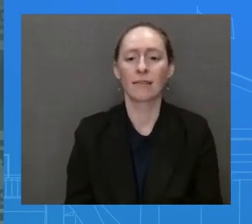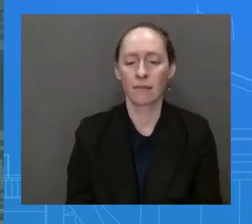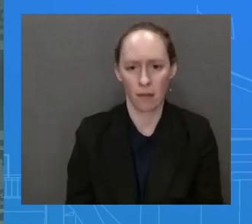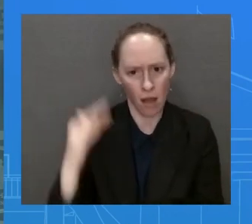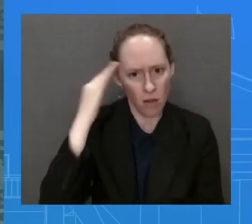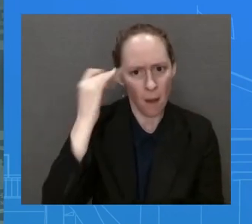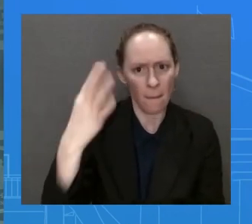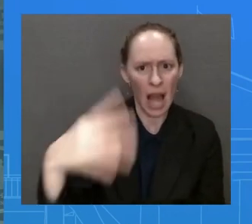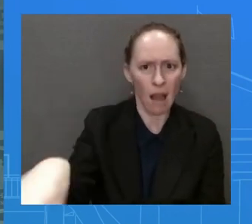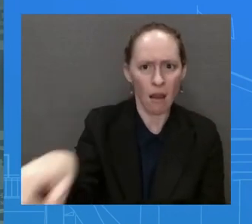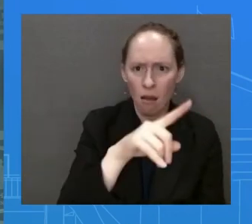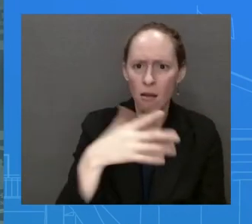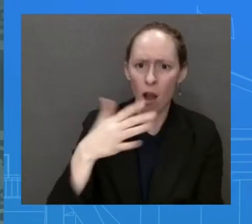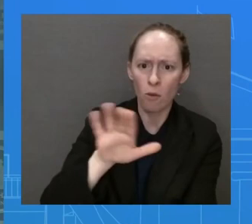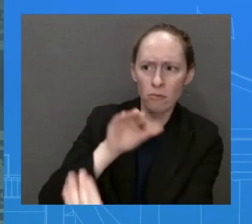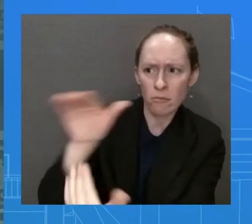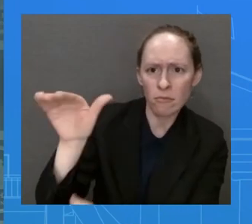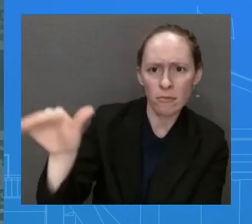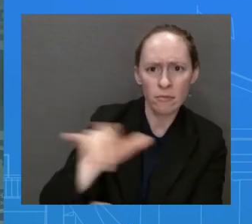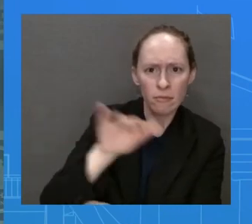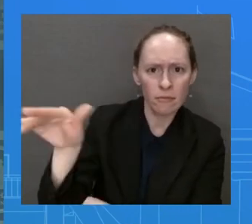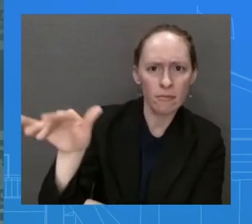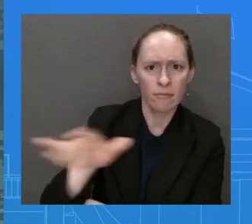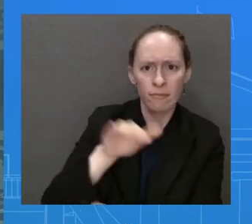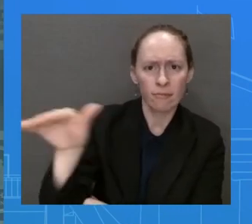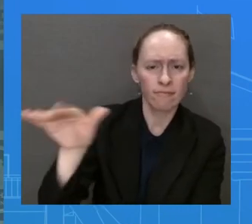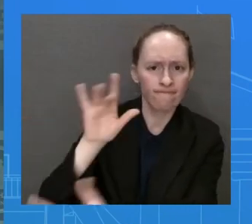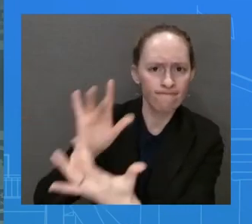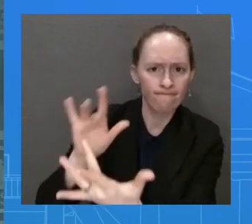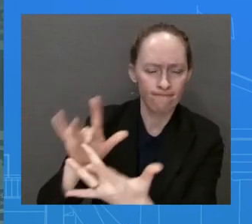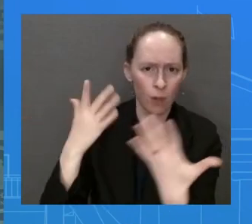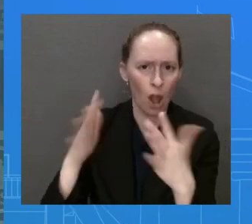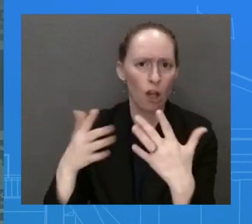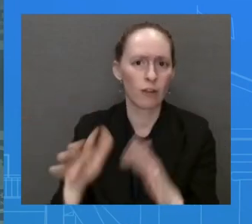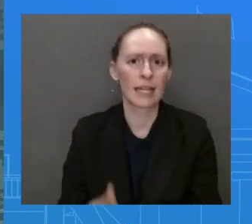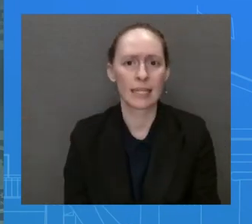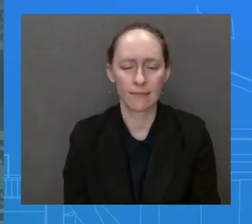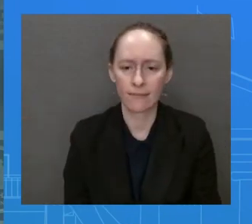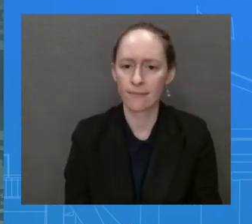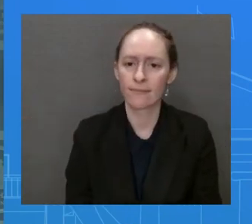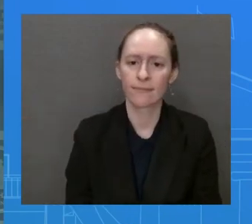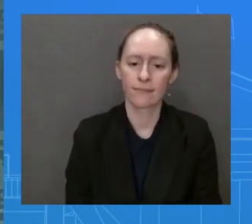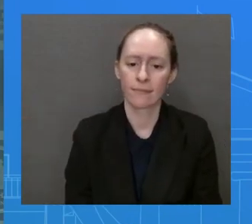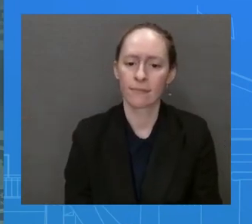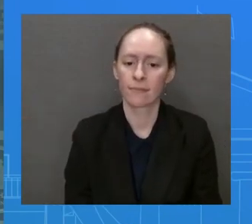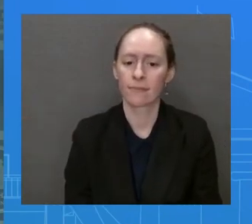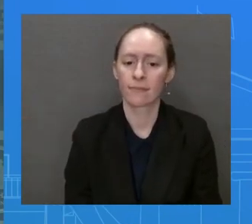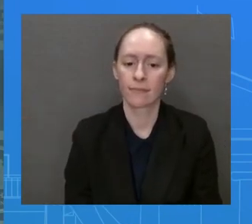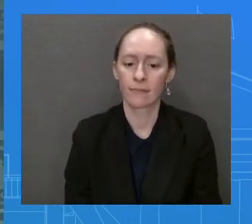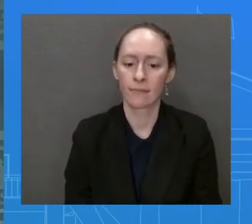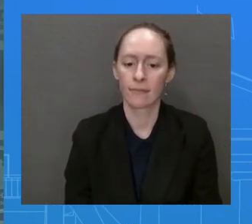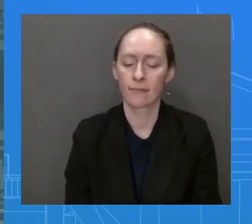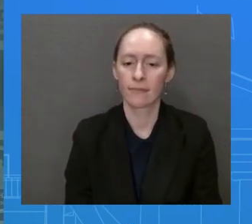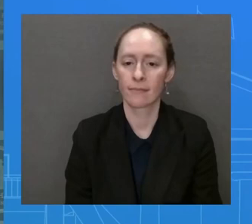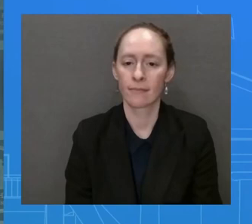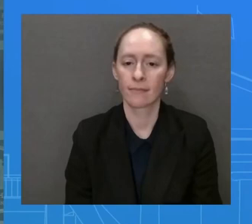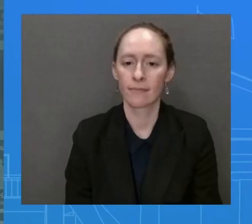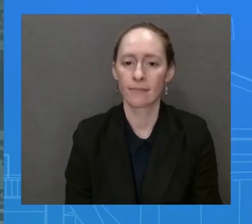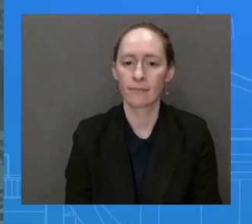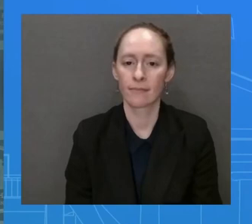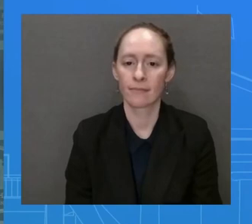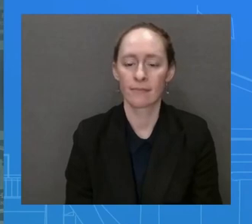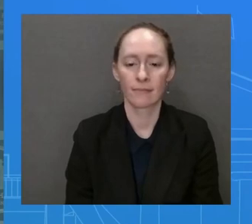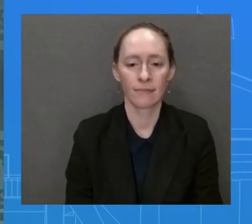House Counsel. So what the actions that we took were right actions that his team took